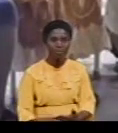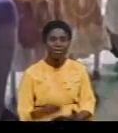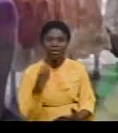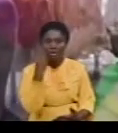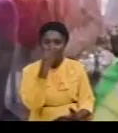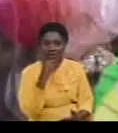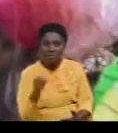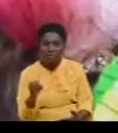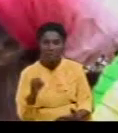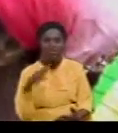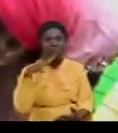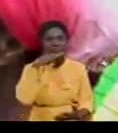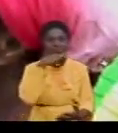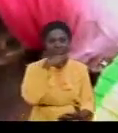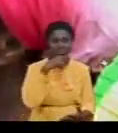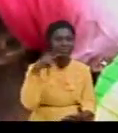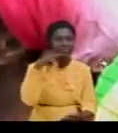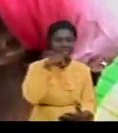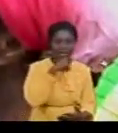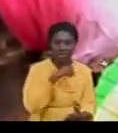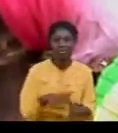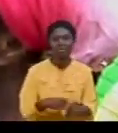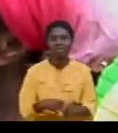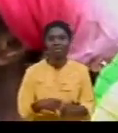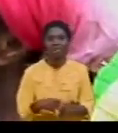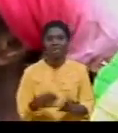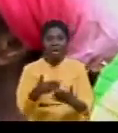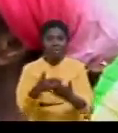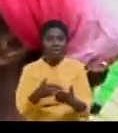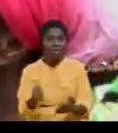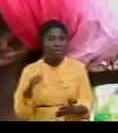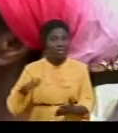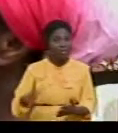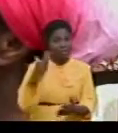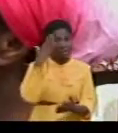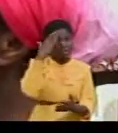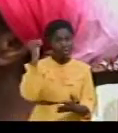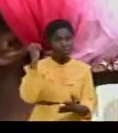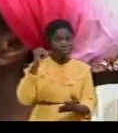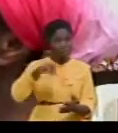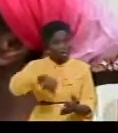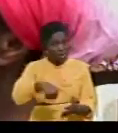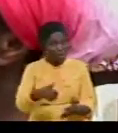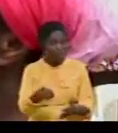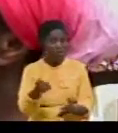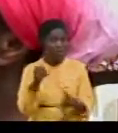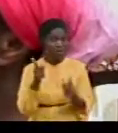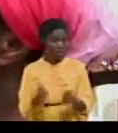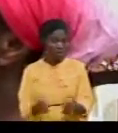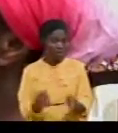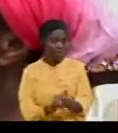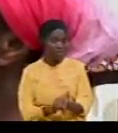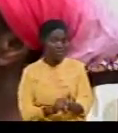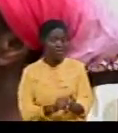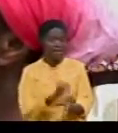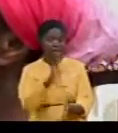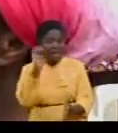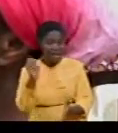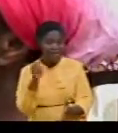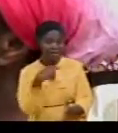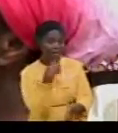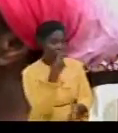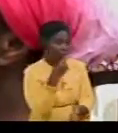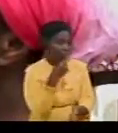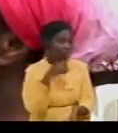a child knows any other one that ever told a lie, that